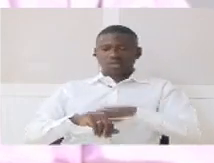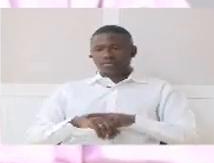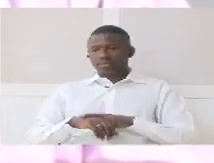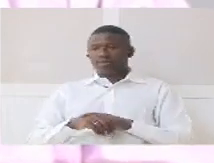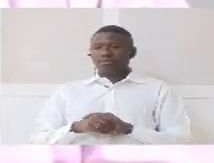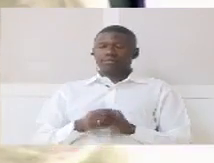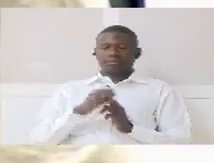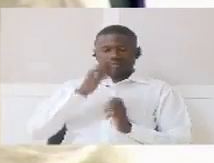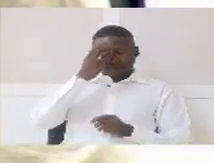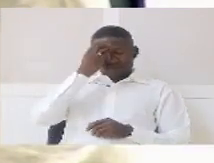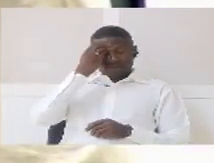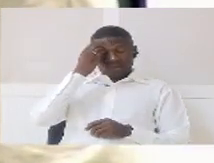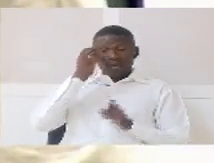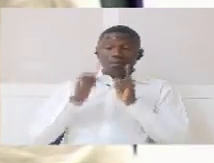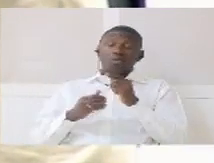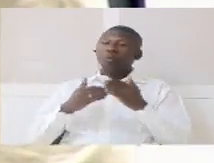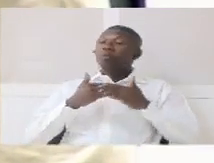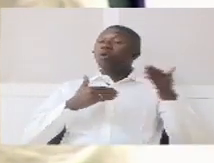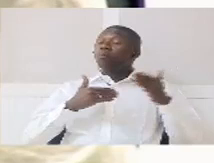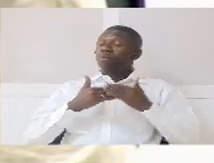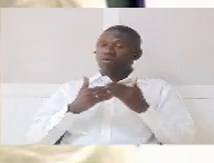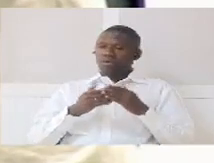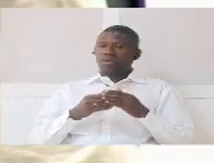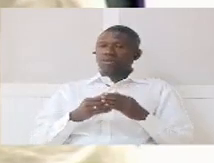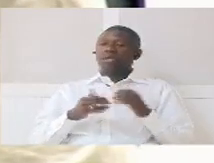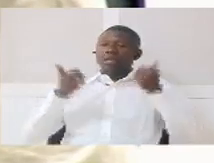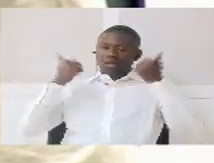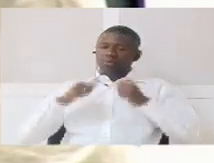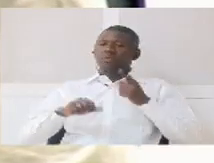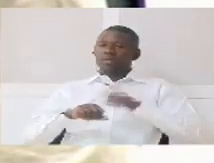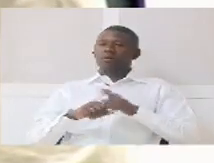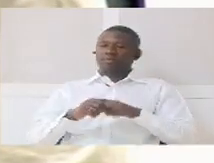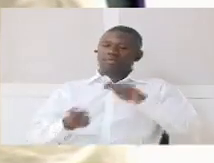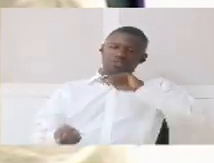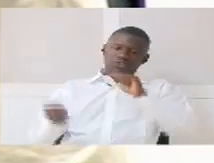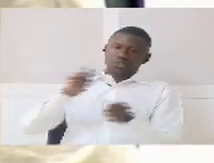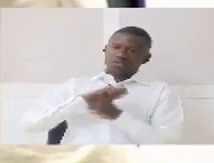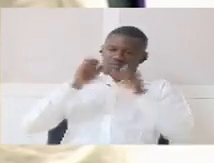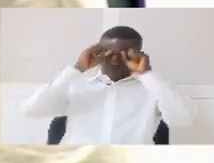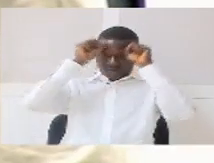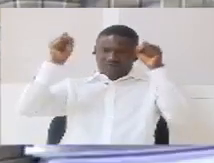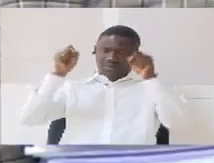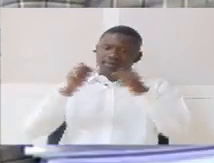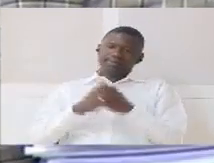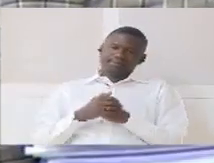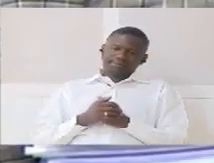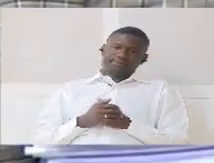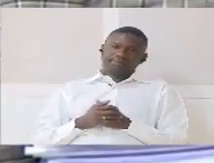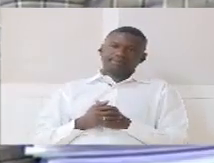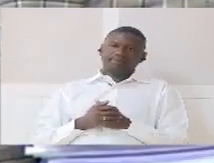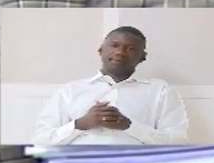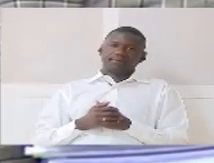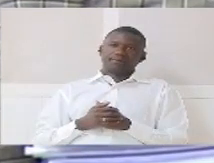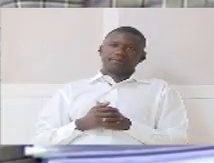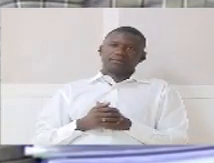theater. But mostly. When you change of government, like or not? Was during the change of government. Oh, yes. Okay. So for those